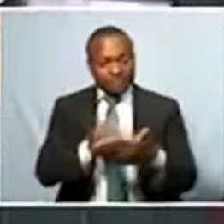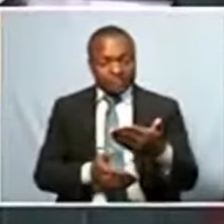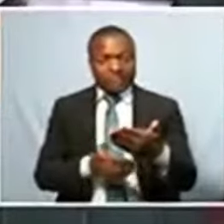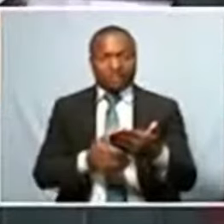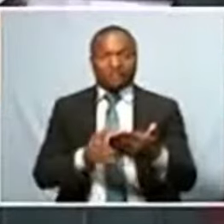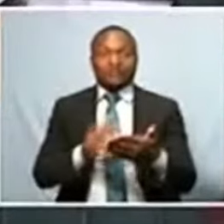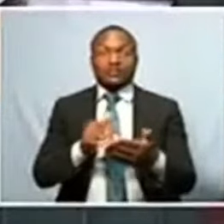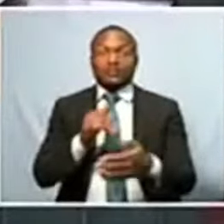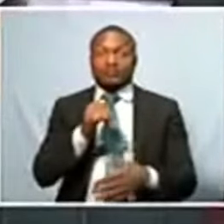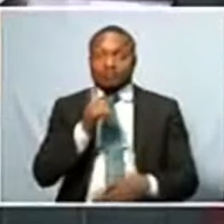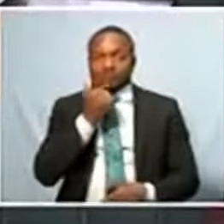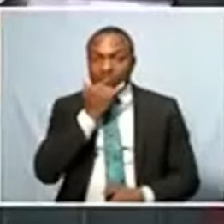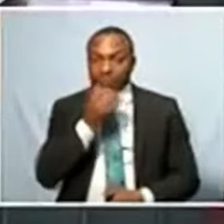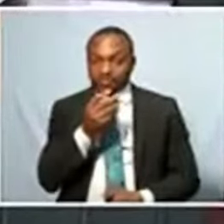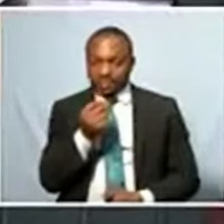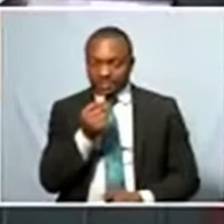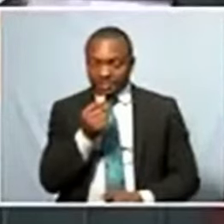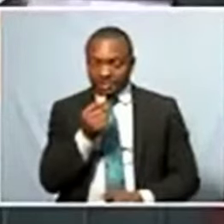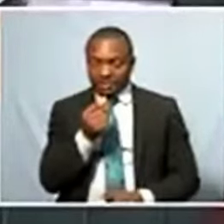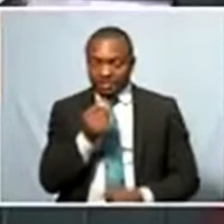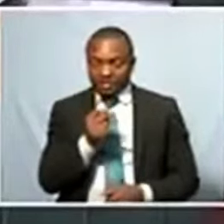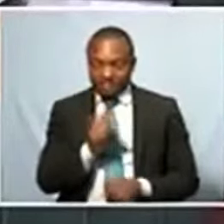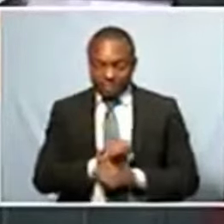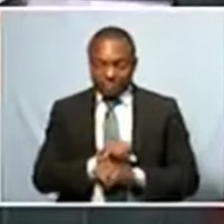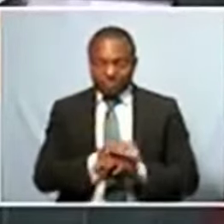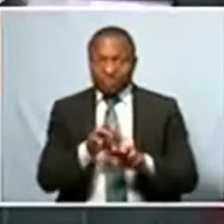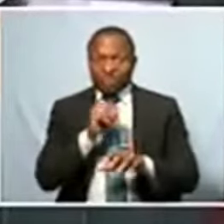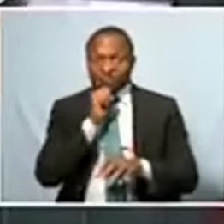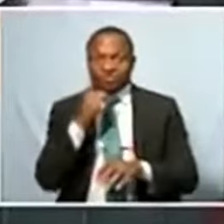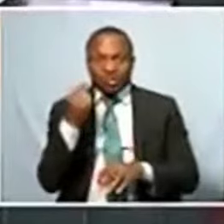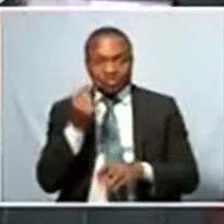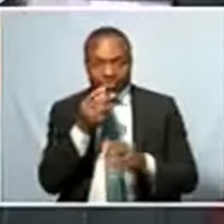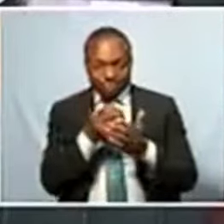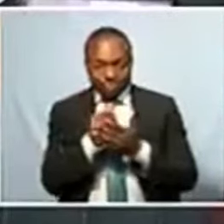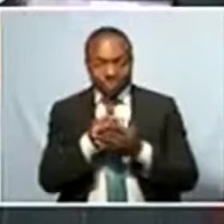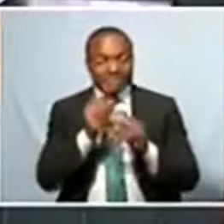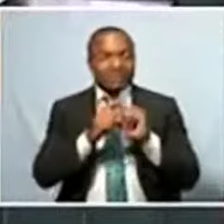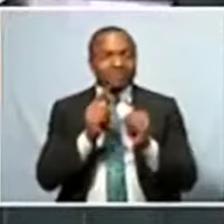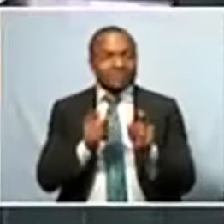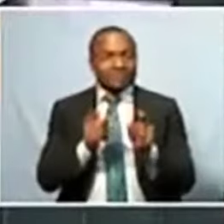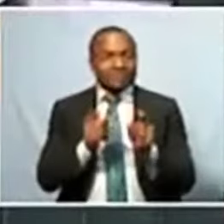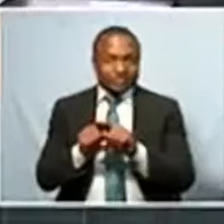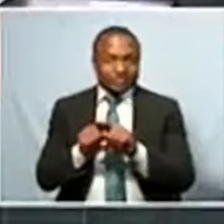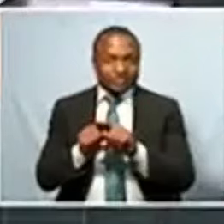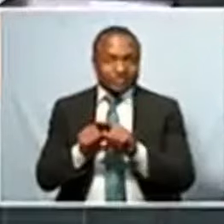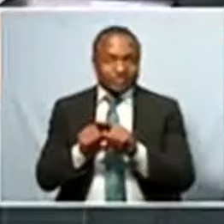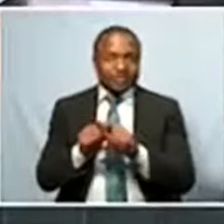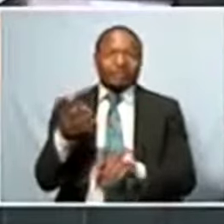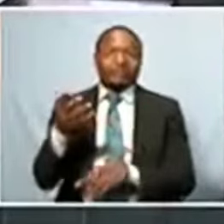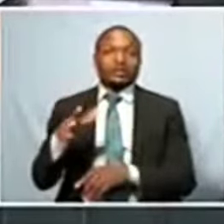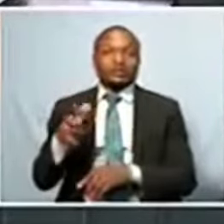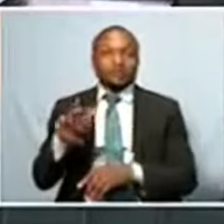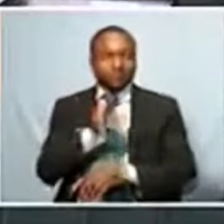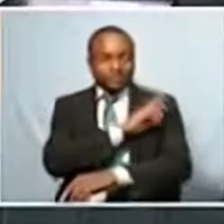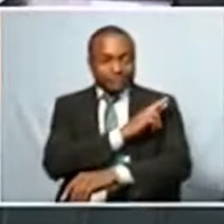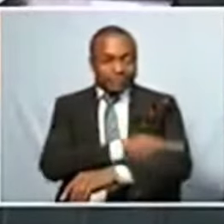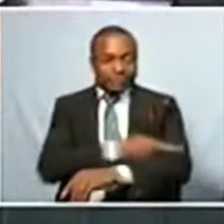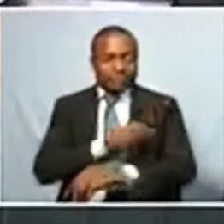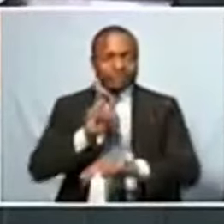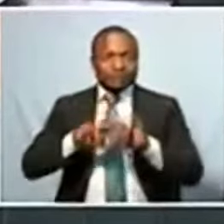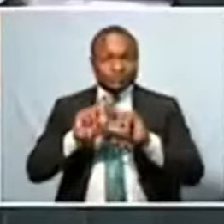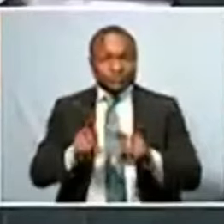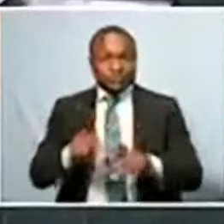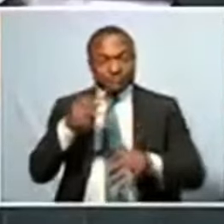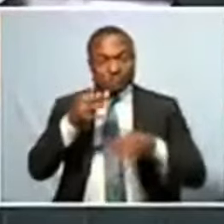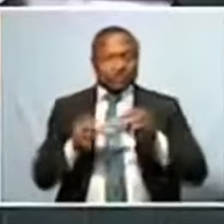illicit financial flows of not only money, but also natural resources. Mr. Chairman, if